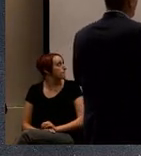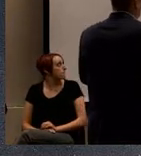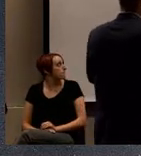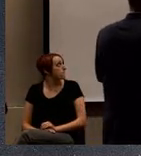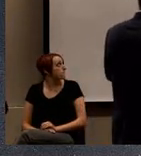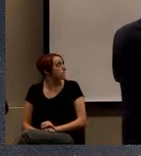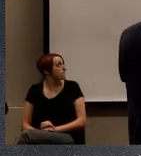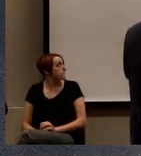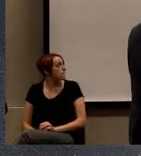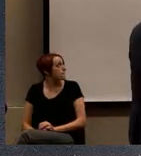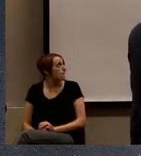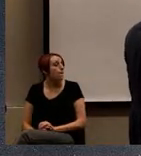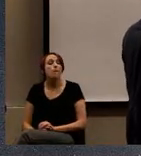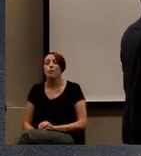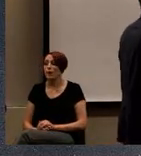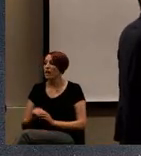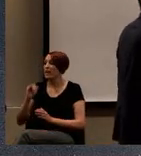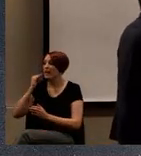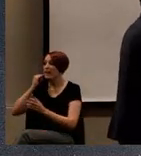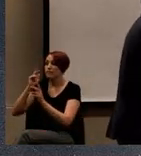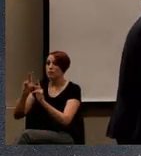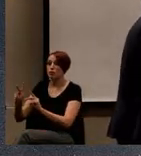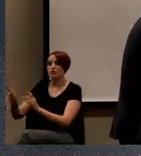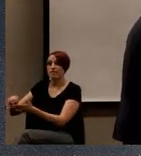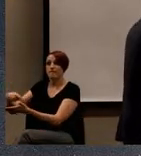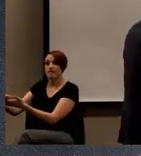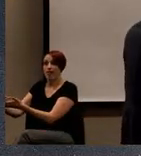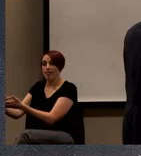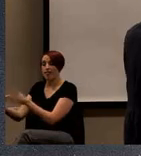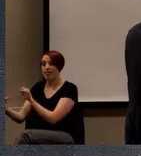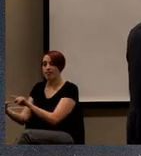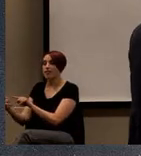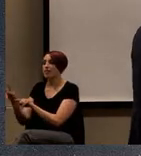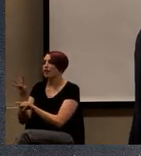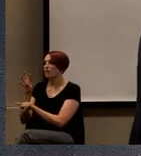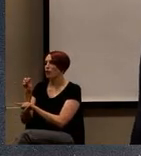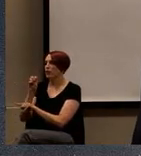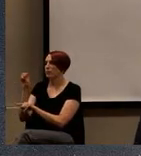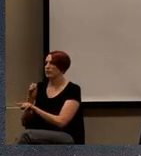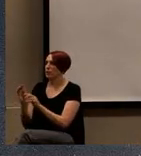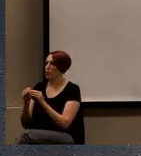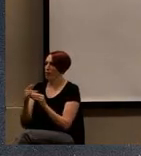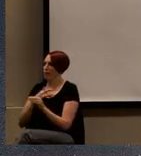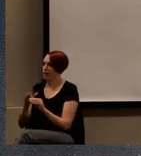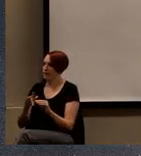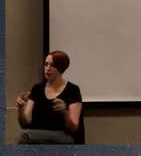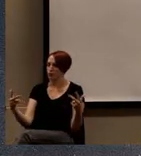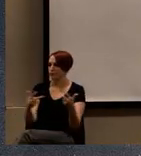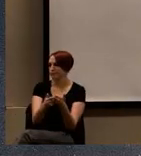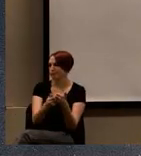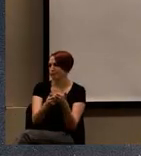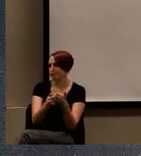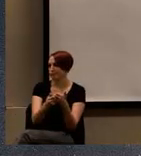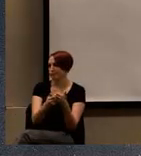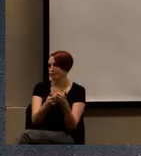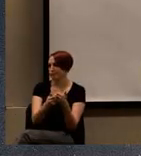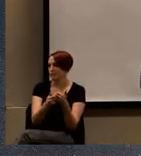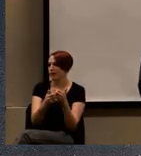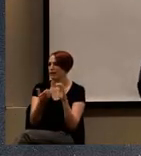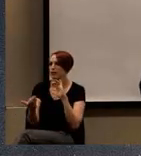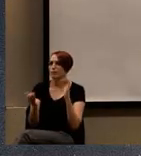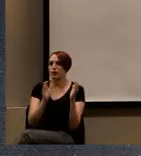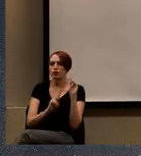who had fallen were 40% more likely to experience a motor vehicle crash than older adults who have not